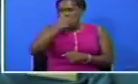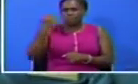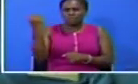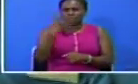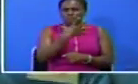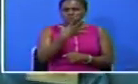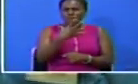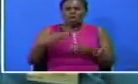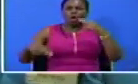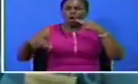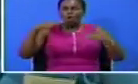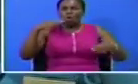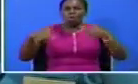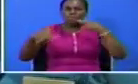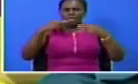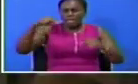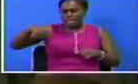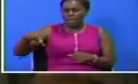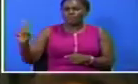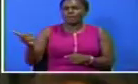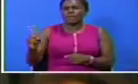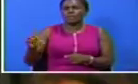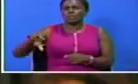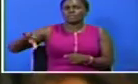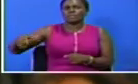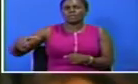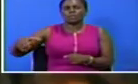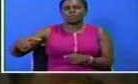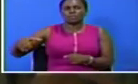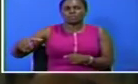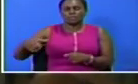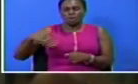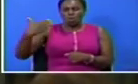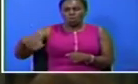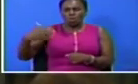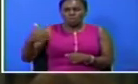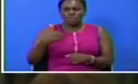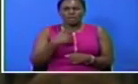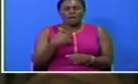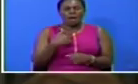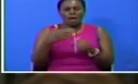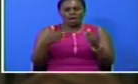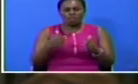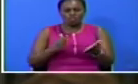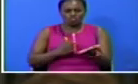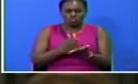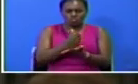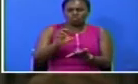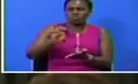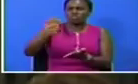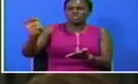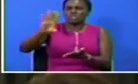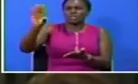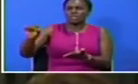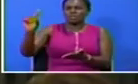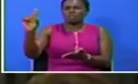dynamic mid-scale hotel brand in Nairobi. Nairobi has always been the gateway to East Africa, and this is the very first Park